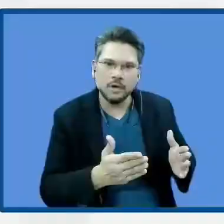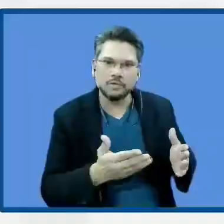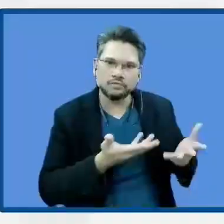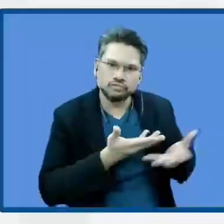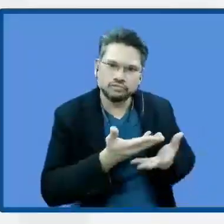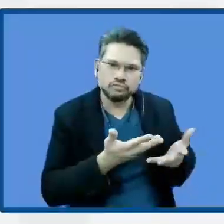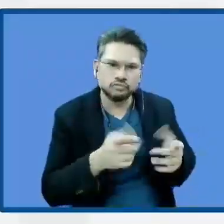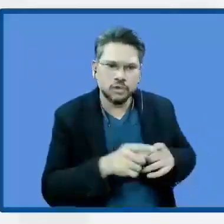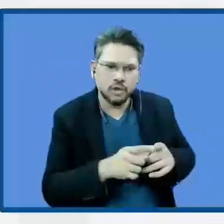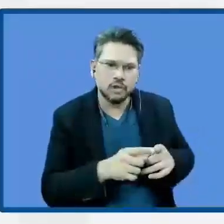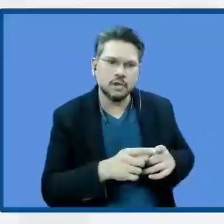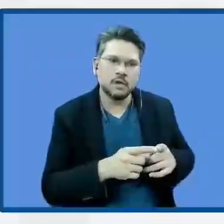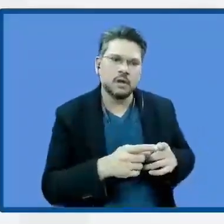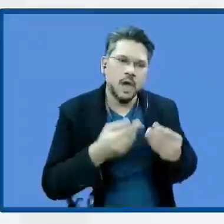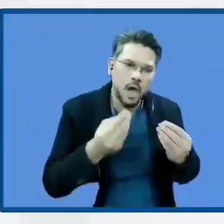responses